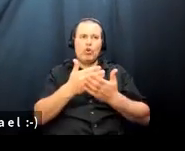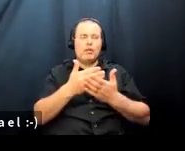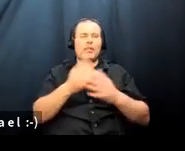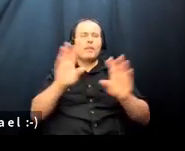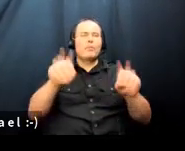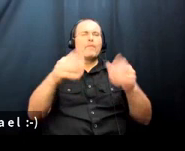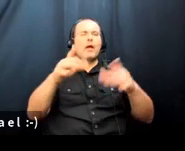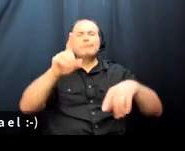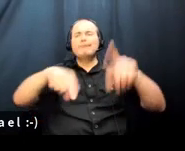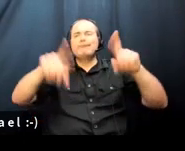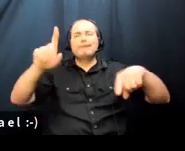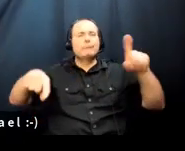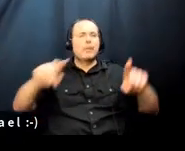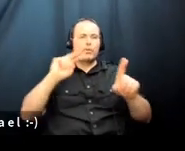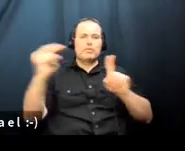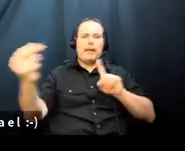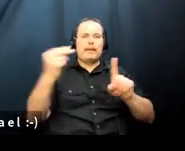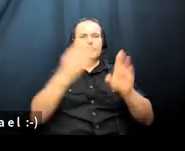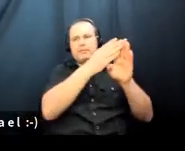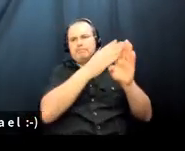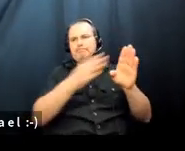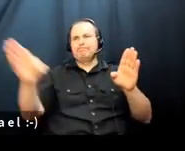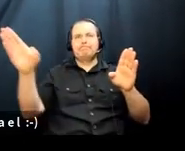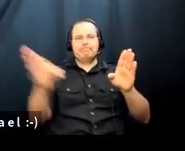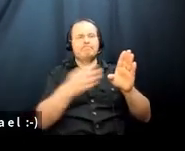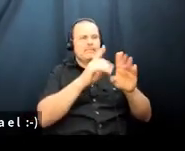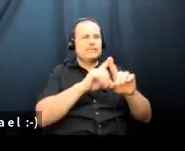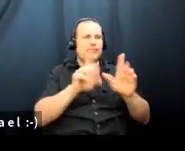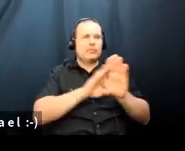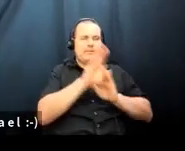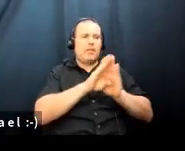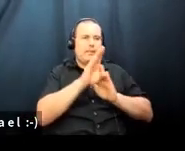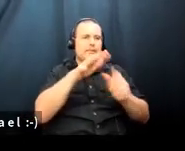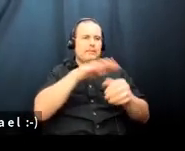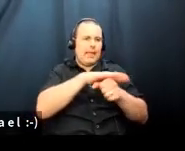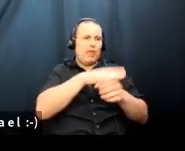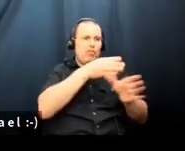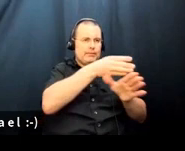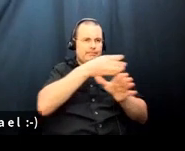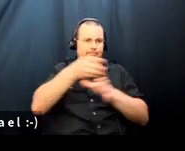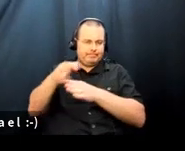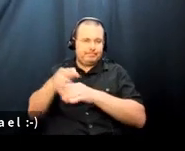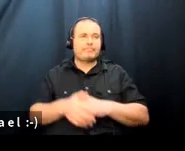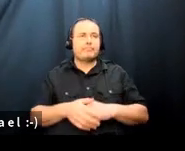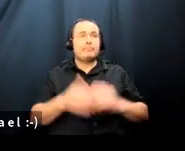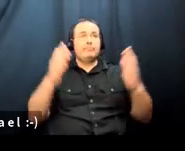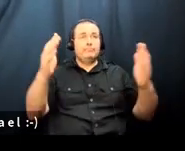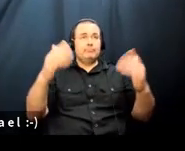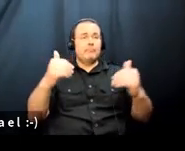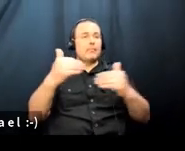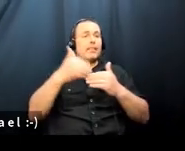variety of perspectives across those developmental areas. And then finally, next